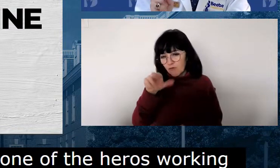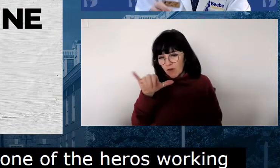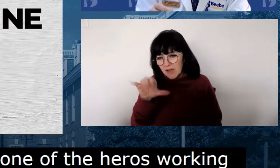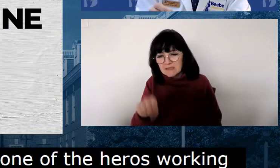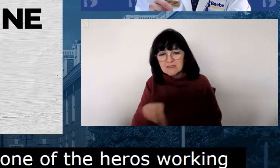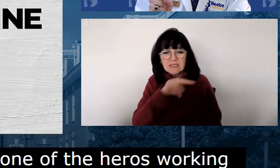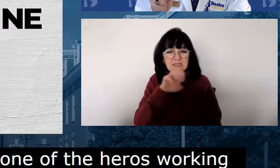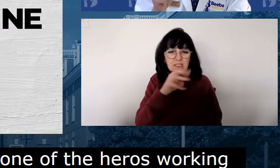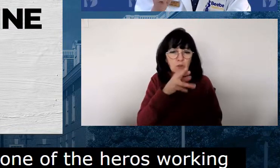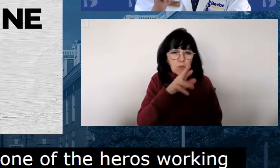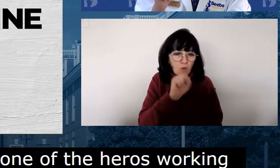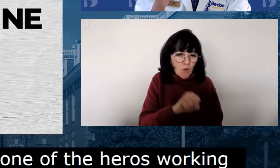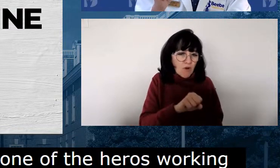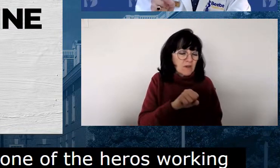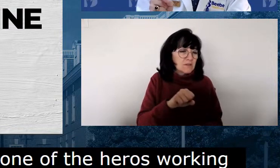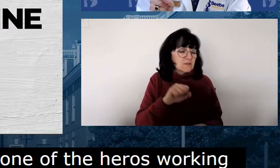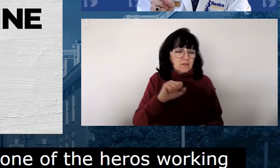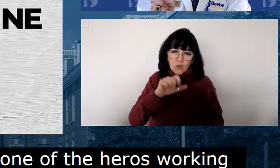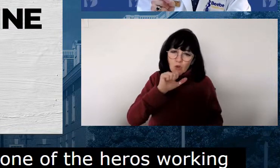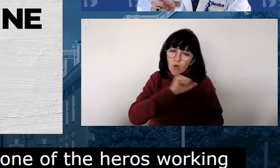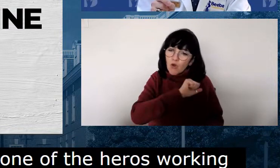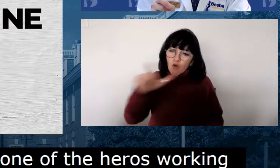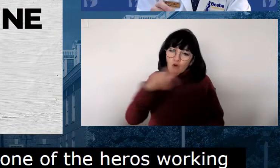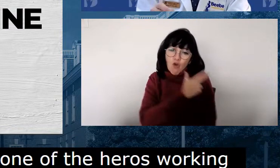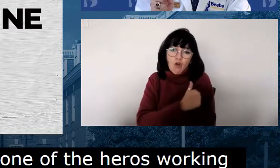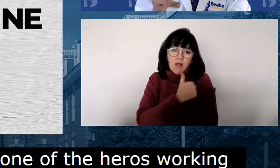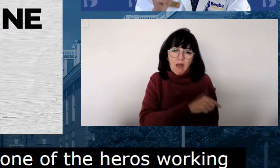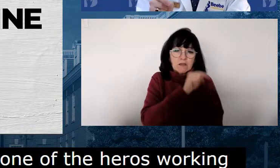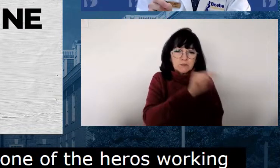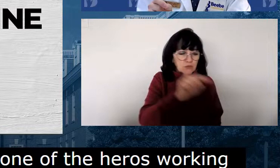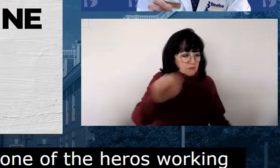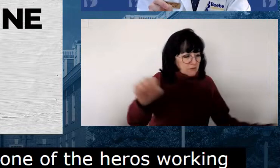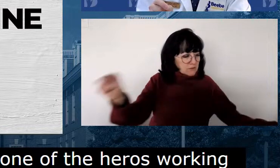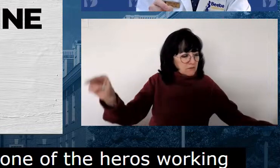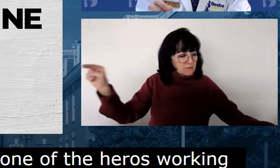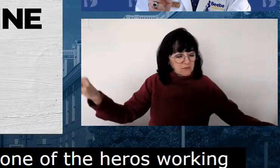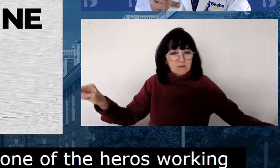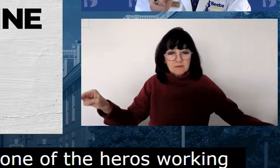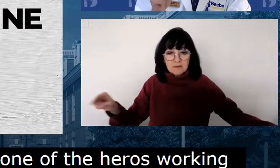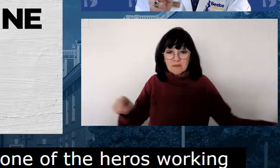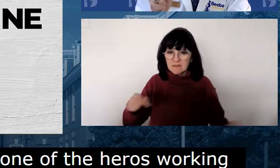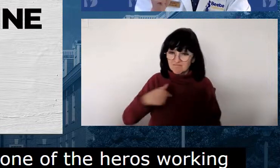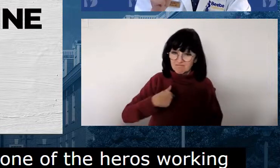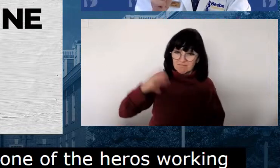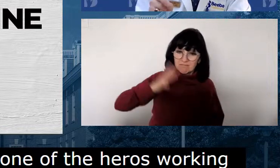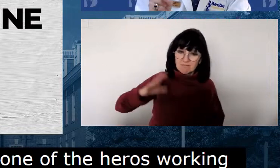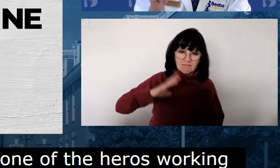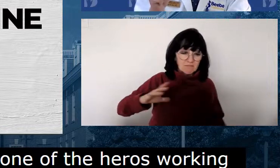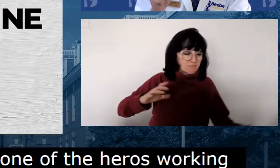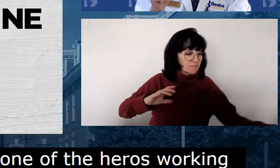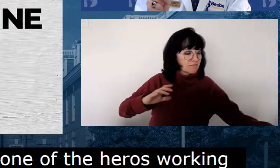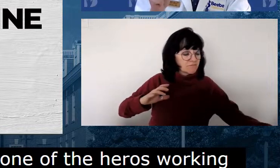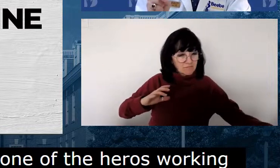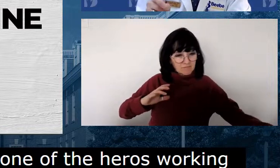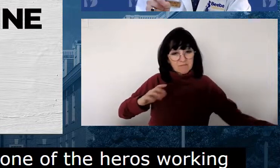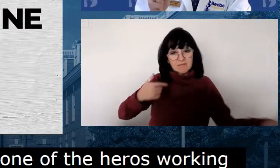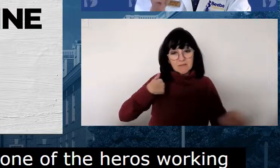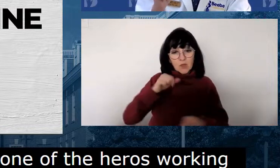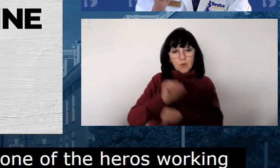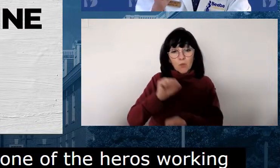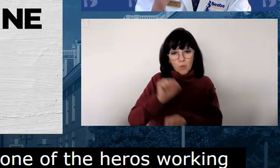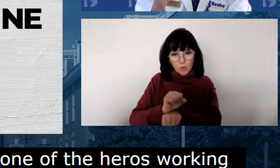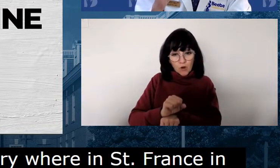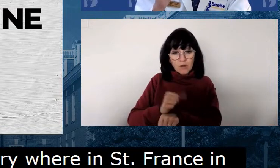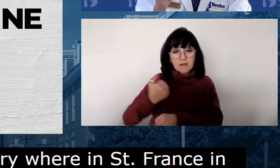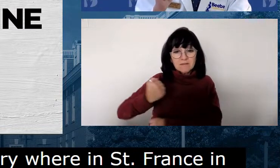been doing this. You know, the last time I saw something like this was in combat, when people just after years and years, months and months